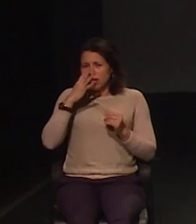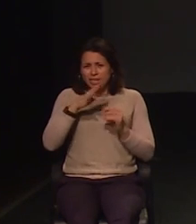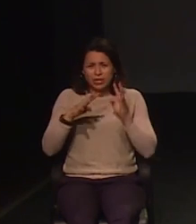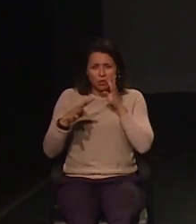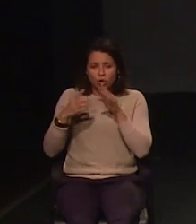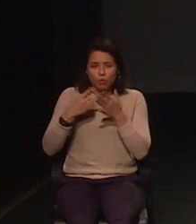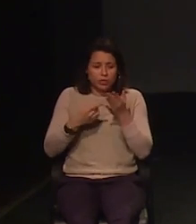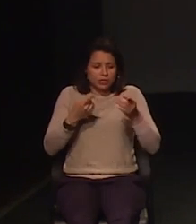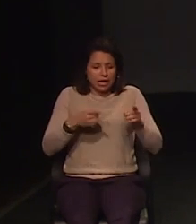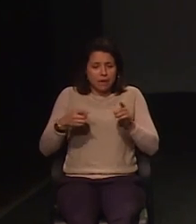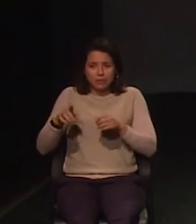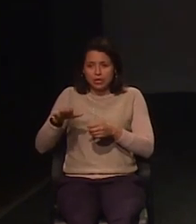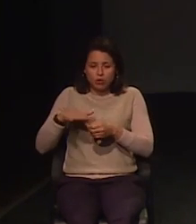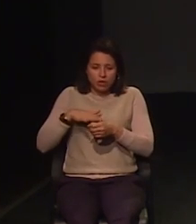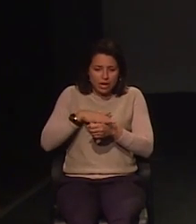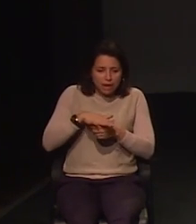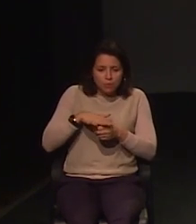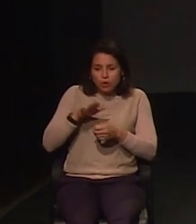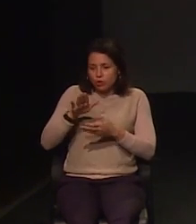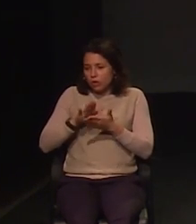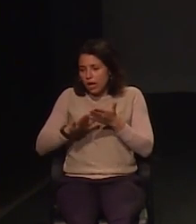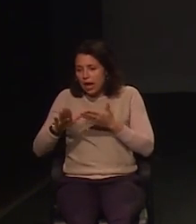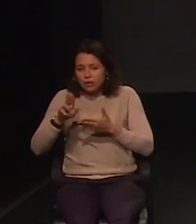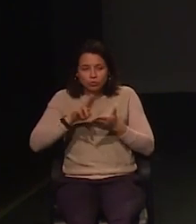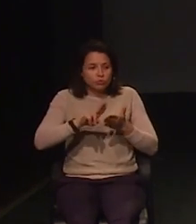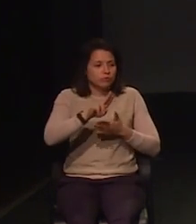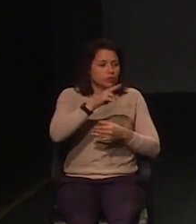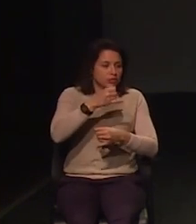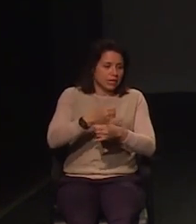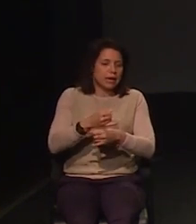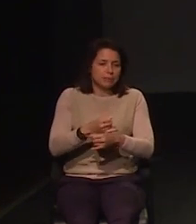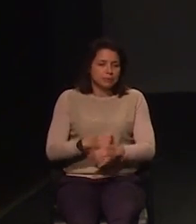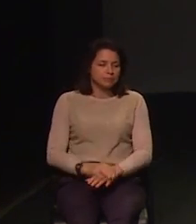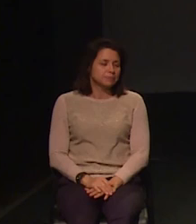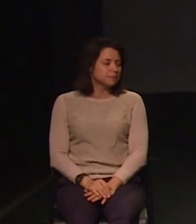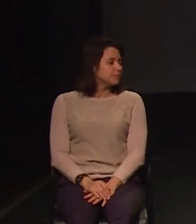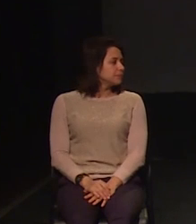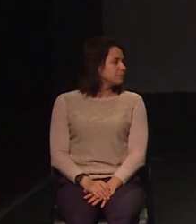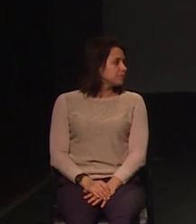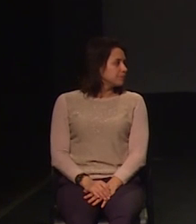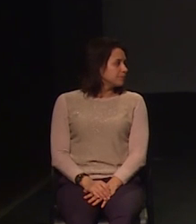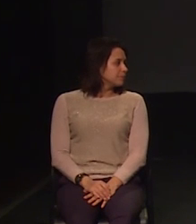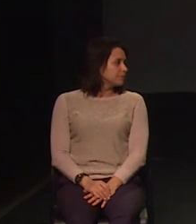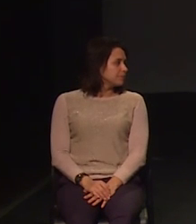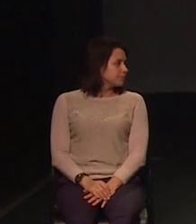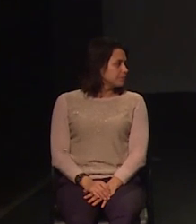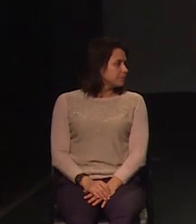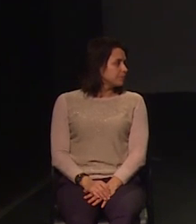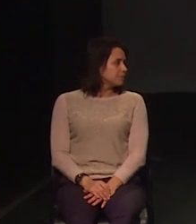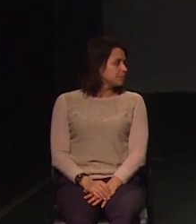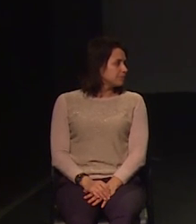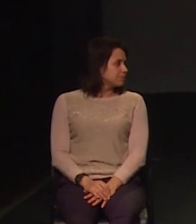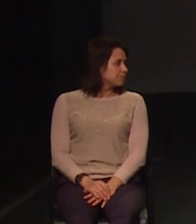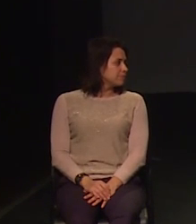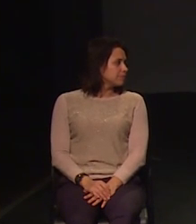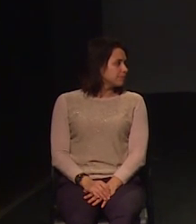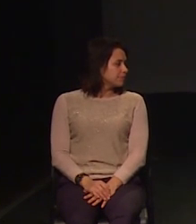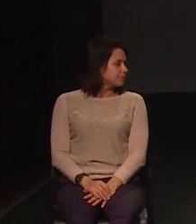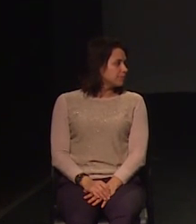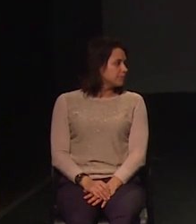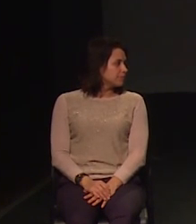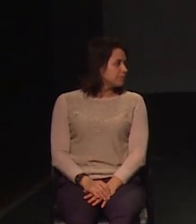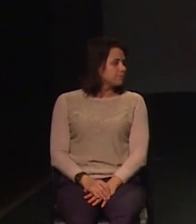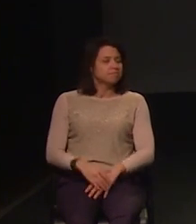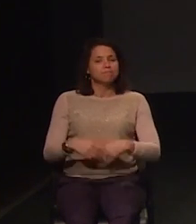university campus, and so on. And so I think it was Maurine who mentioned this, but it can't be underestimated in terms of the influence that